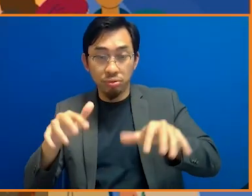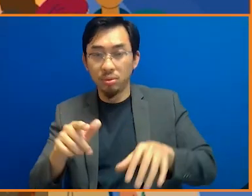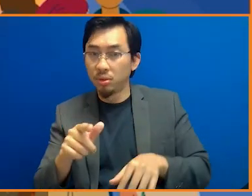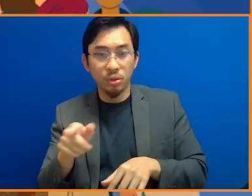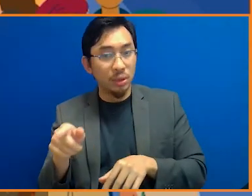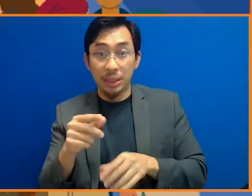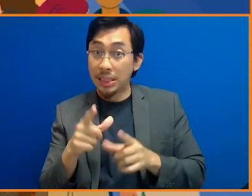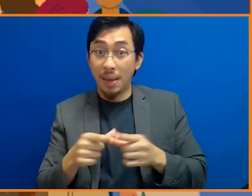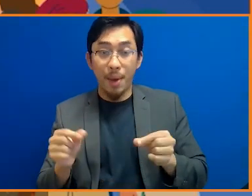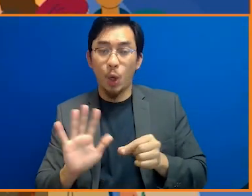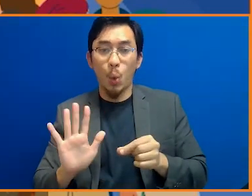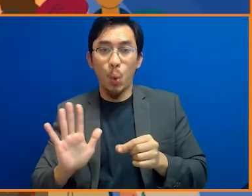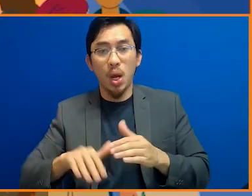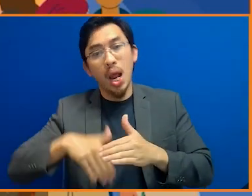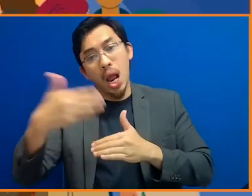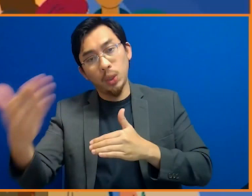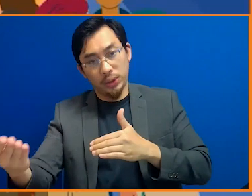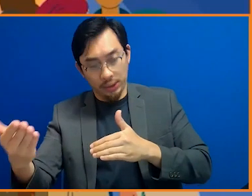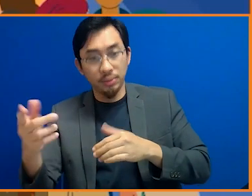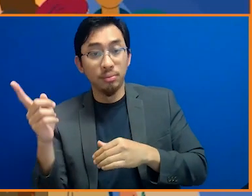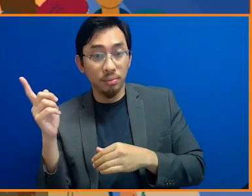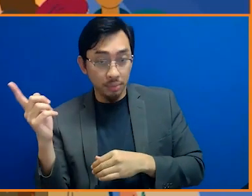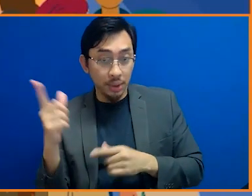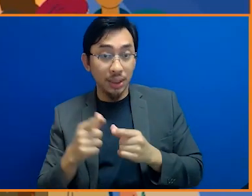from non-Japanese tsunami as well.